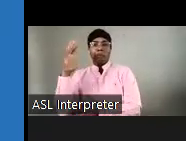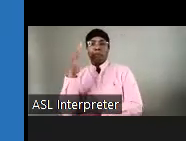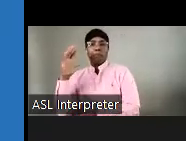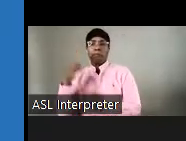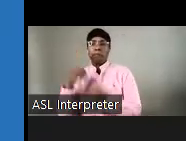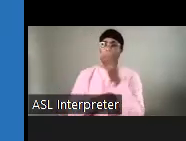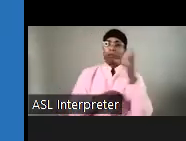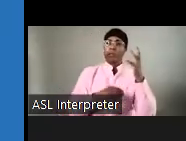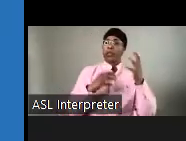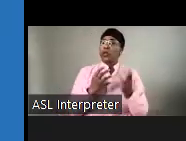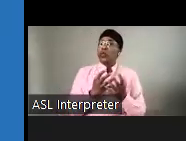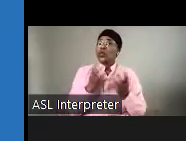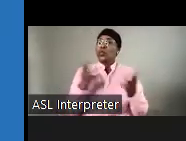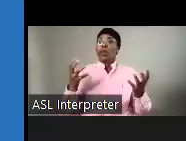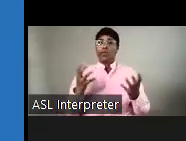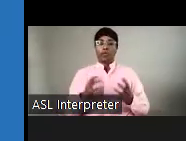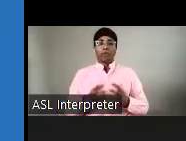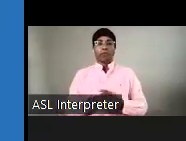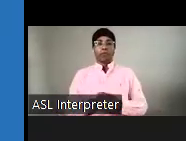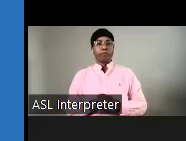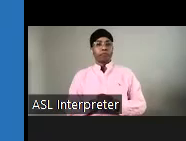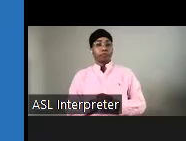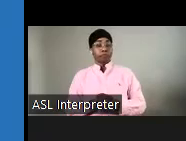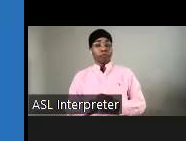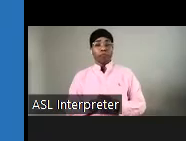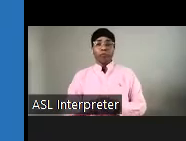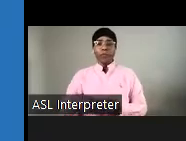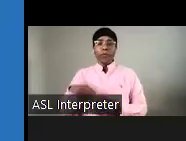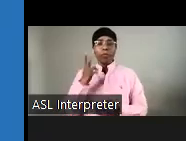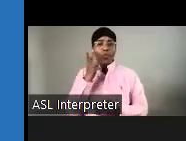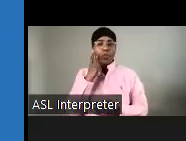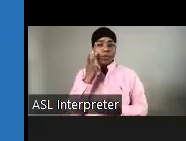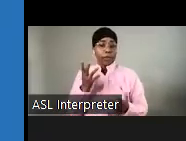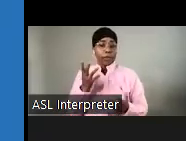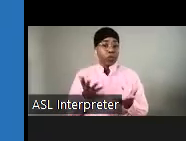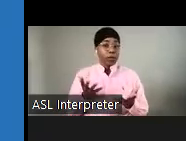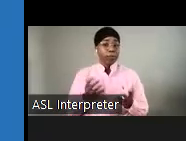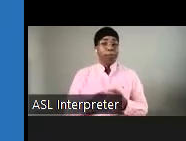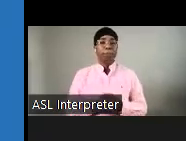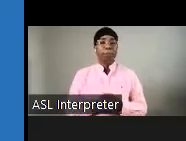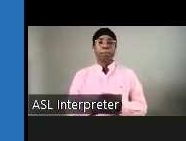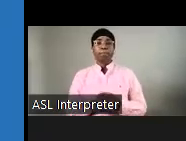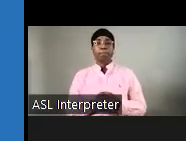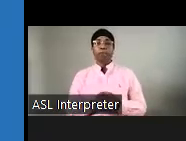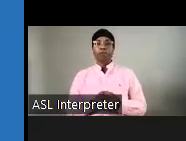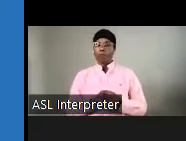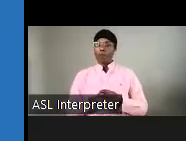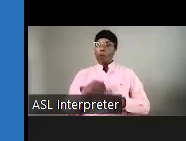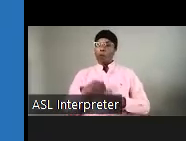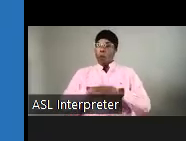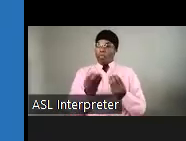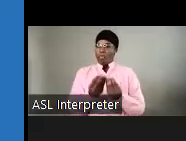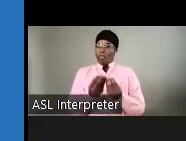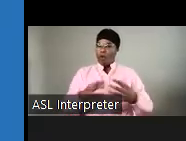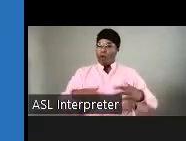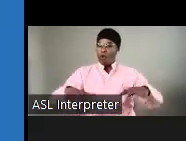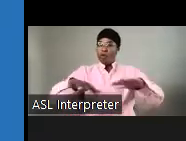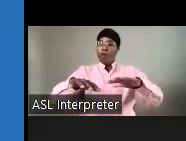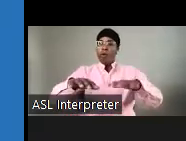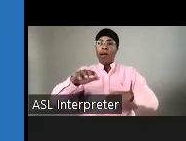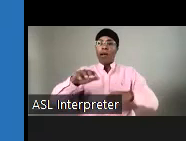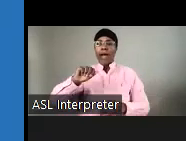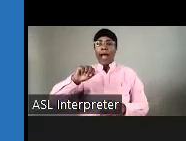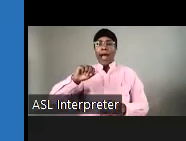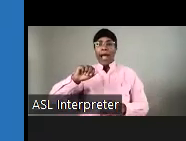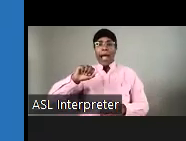So what we're seeing with the aspen presented on the landscape, I mean, because of its